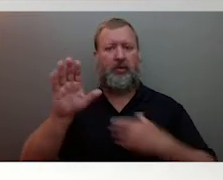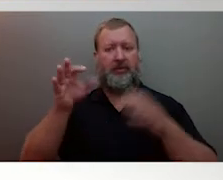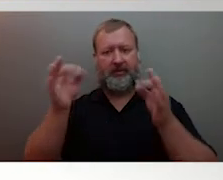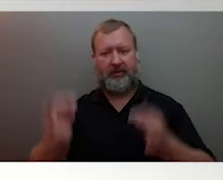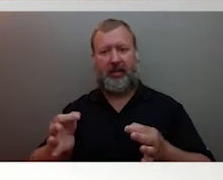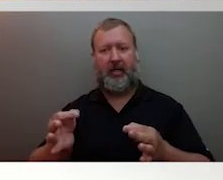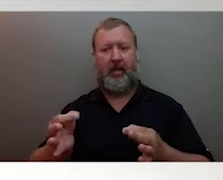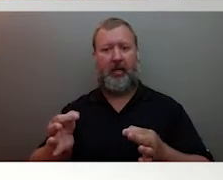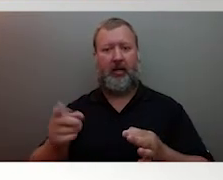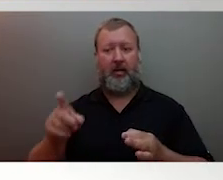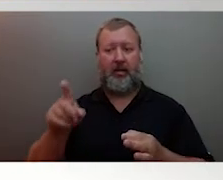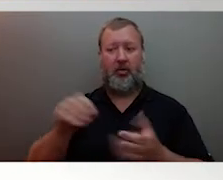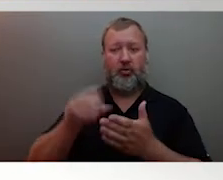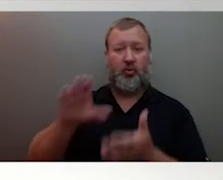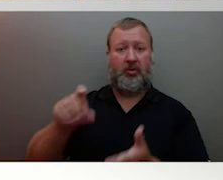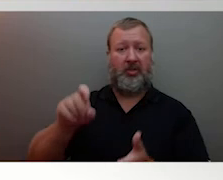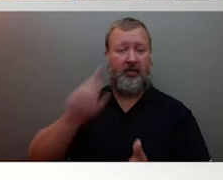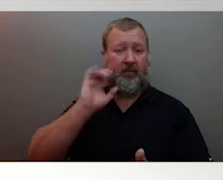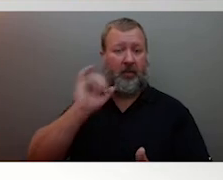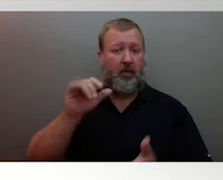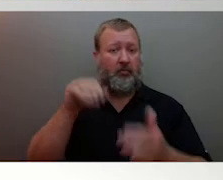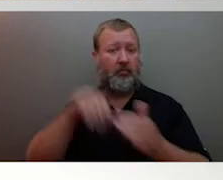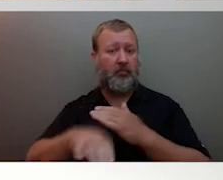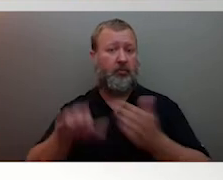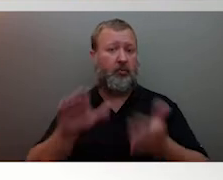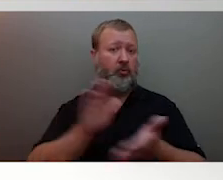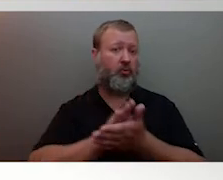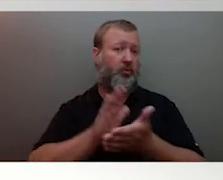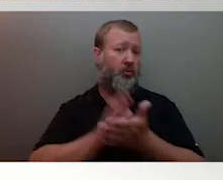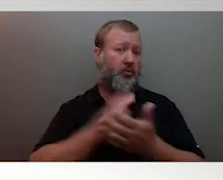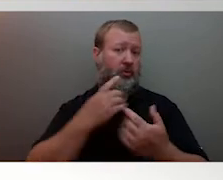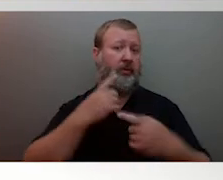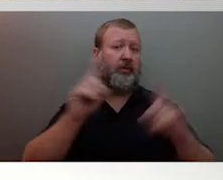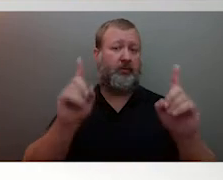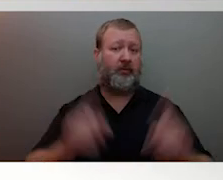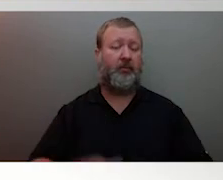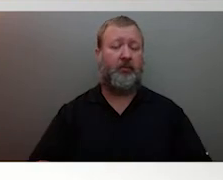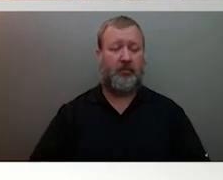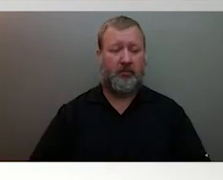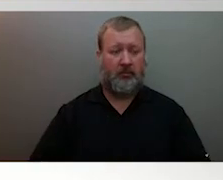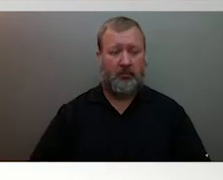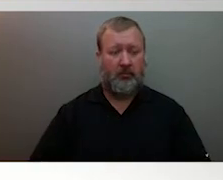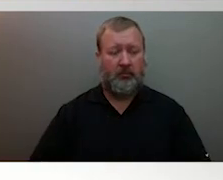what accommodations the student would need to help the student continue to be successful.